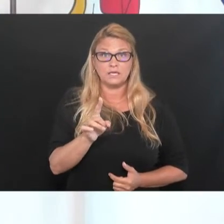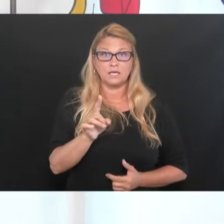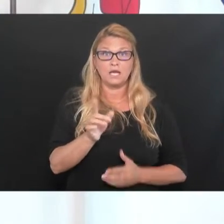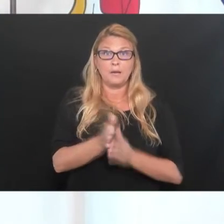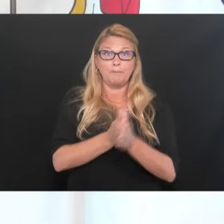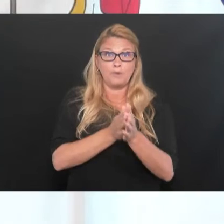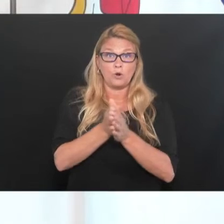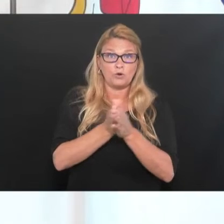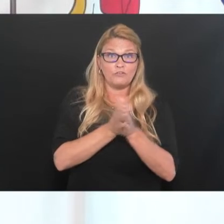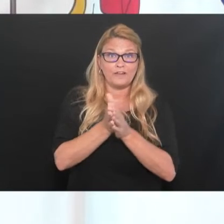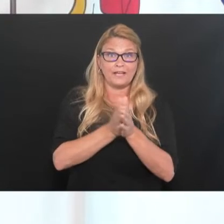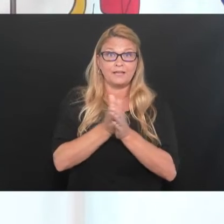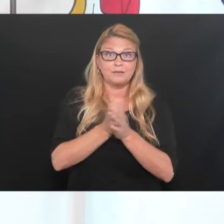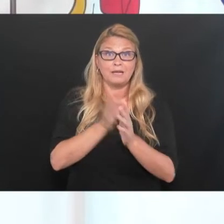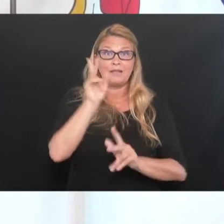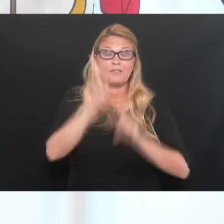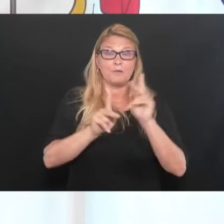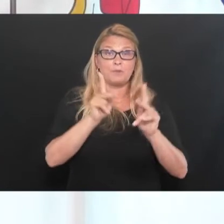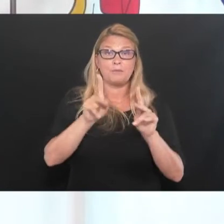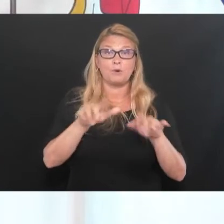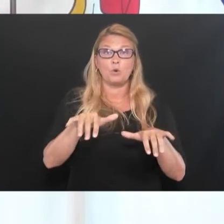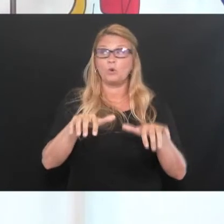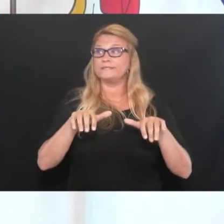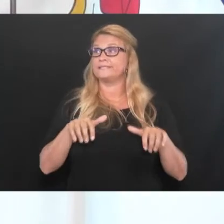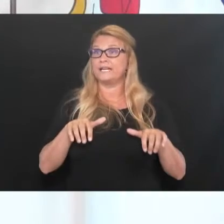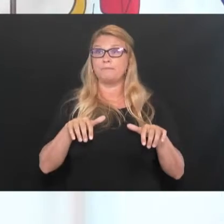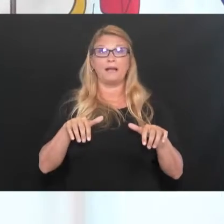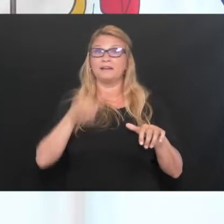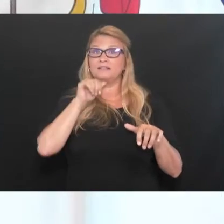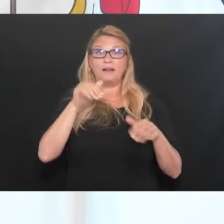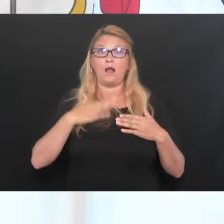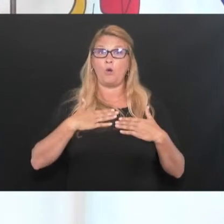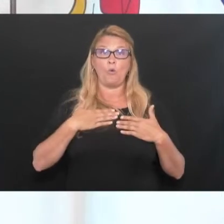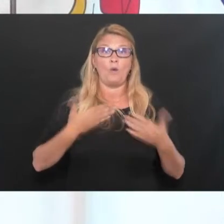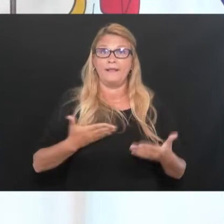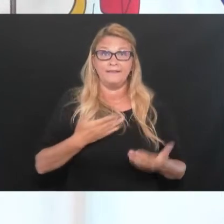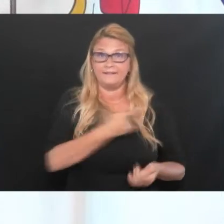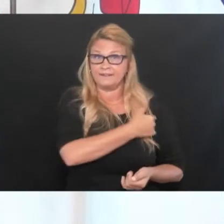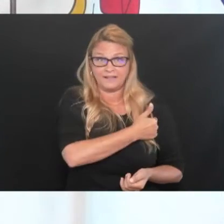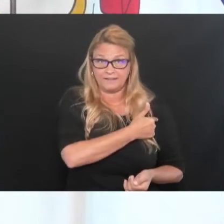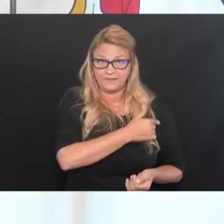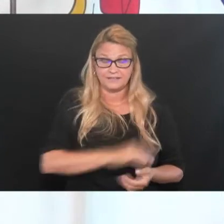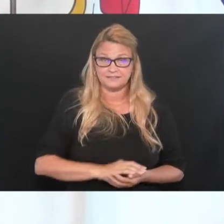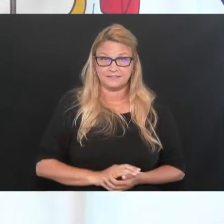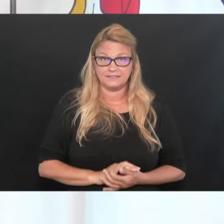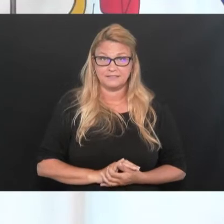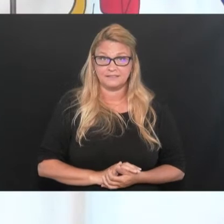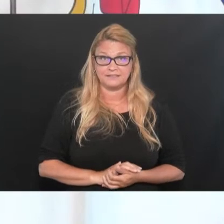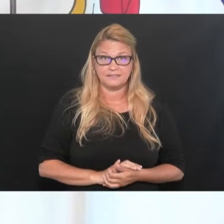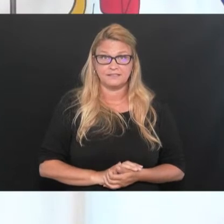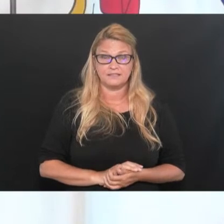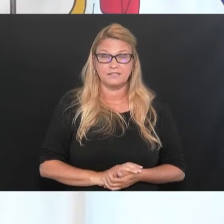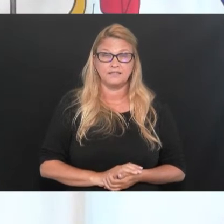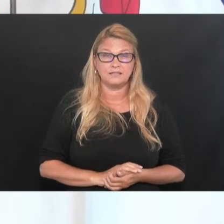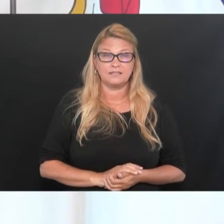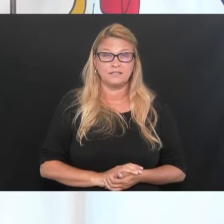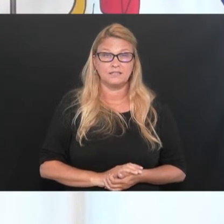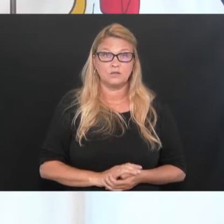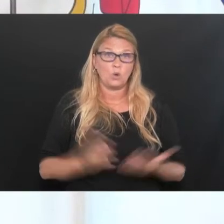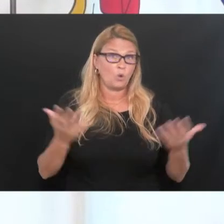are absolutely sitting on the sidelines and not willing to take their vaccine, you know what would really do the